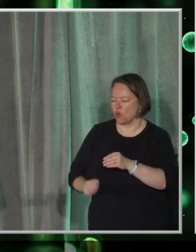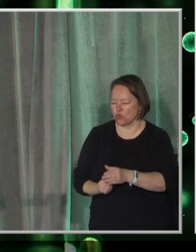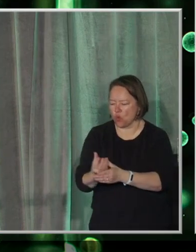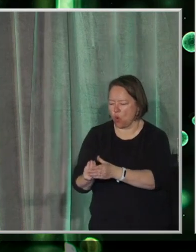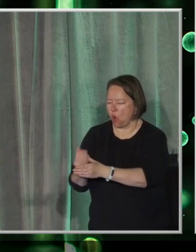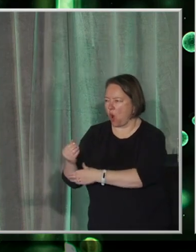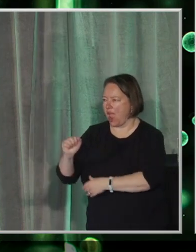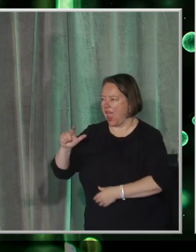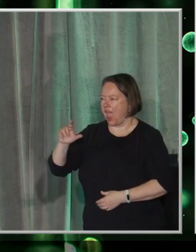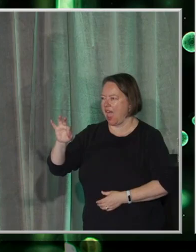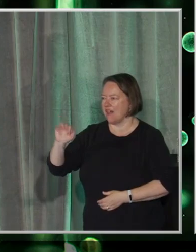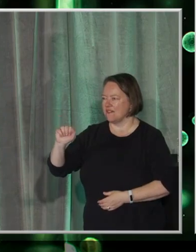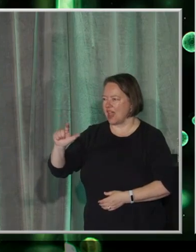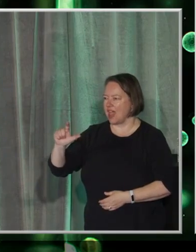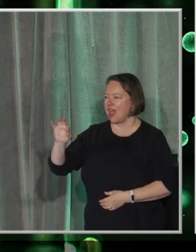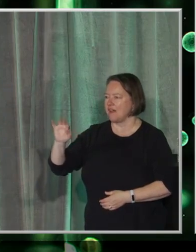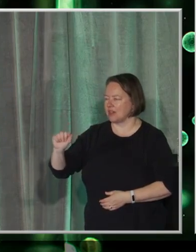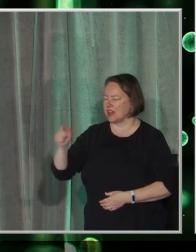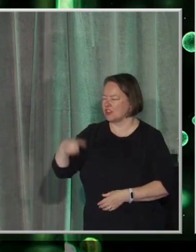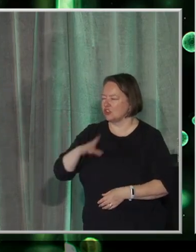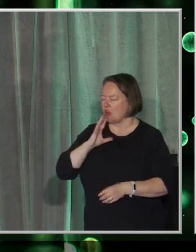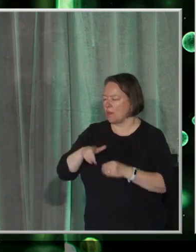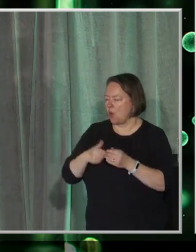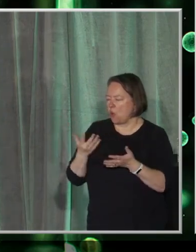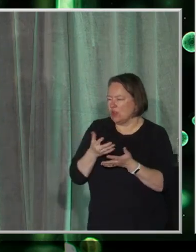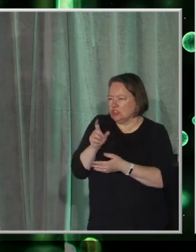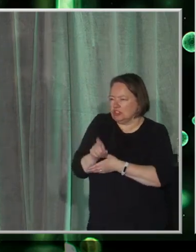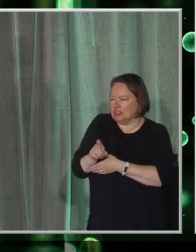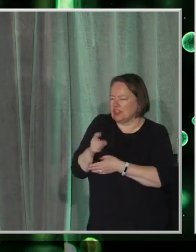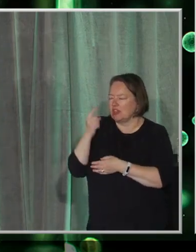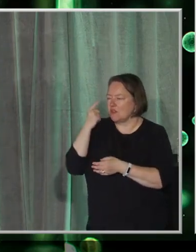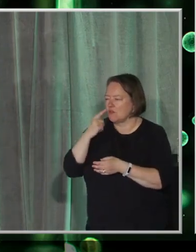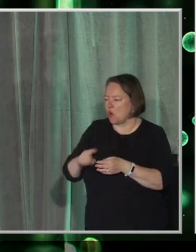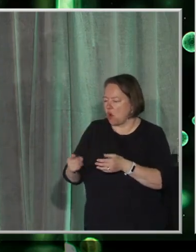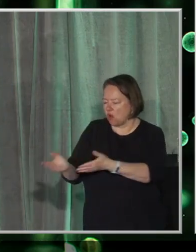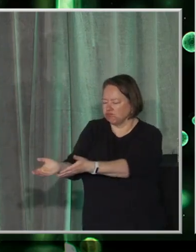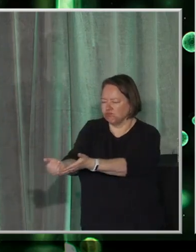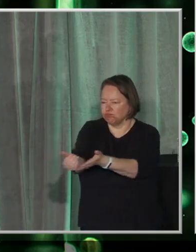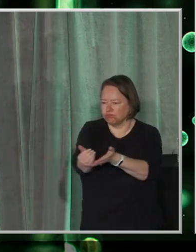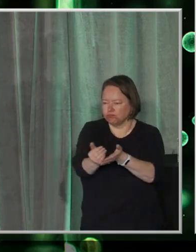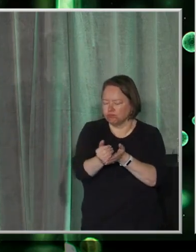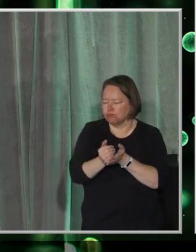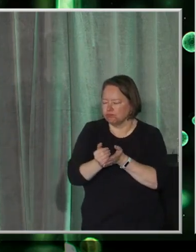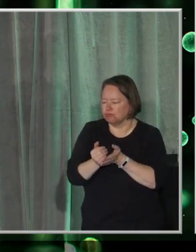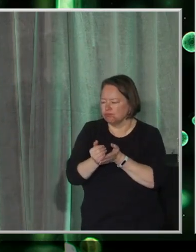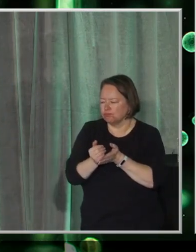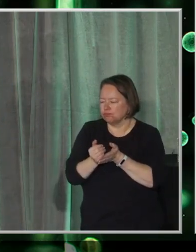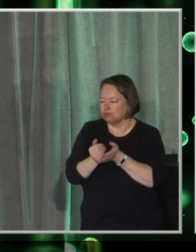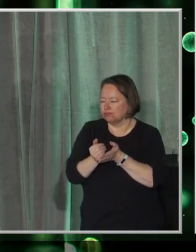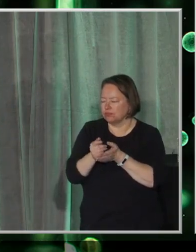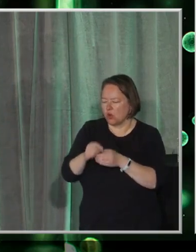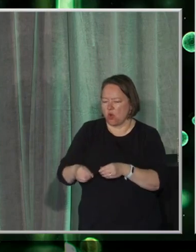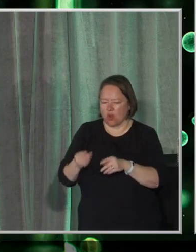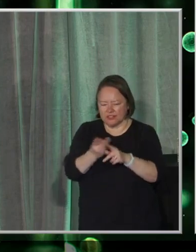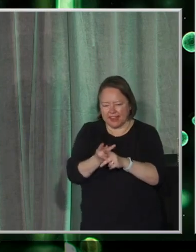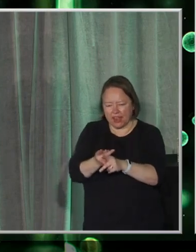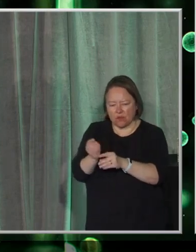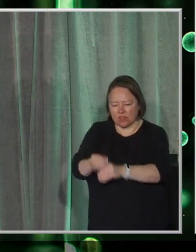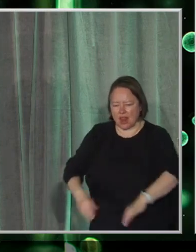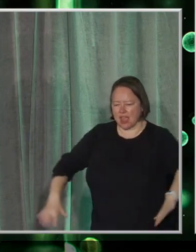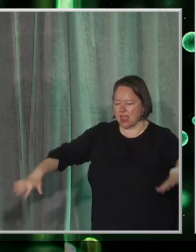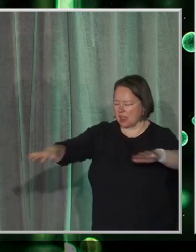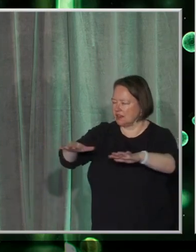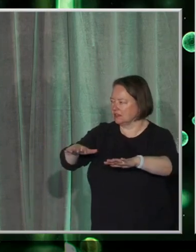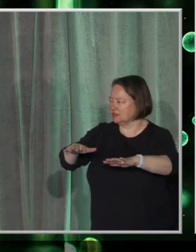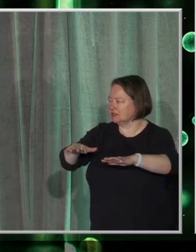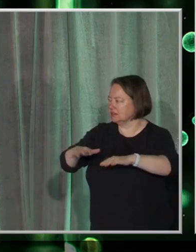alfalfa. Can you speak to what's necessary in terms of cultivating, in terms of the land that you need,